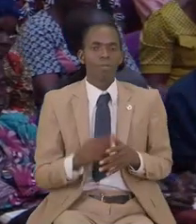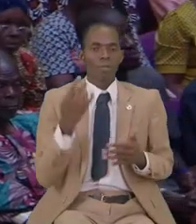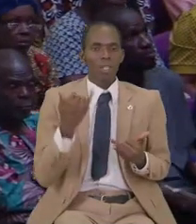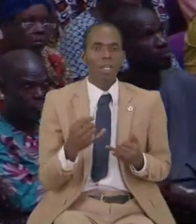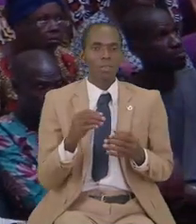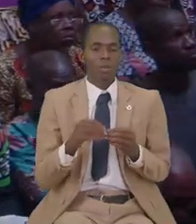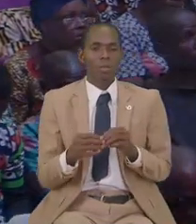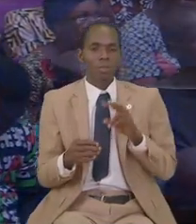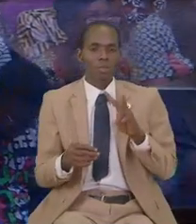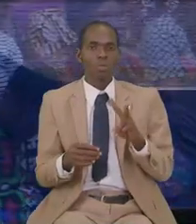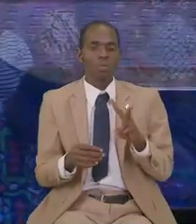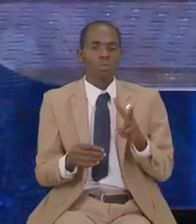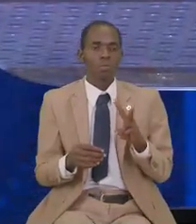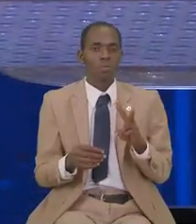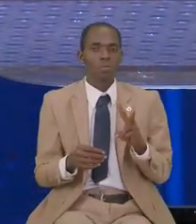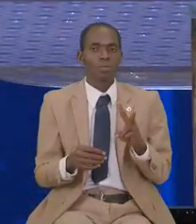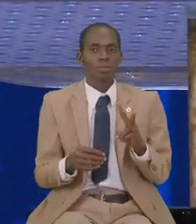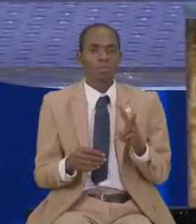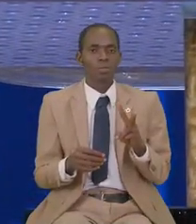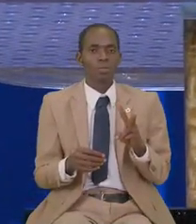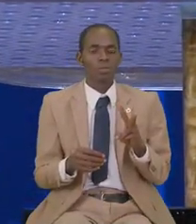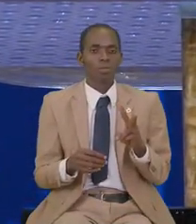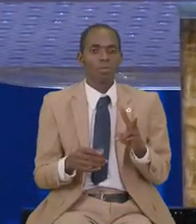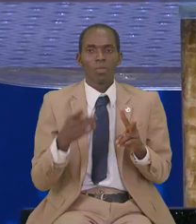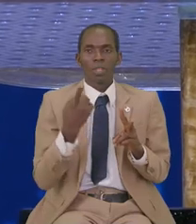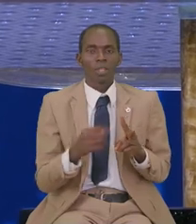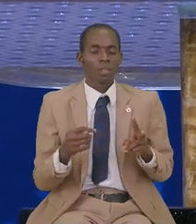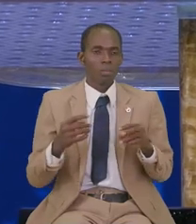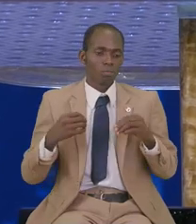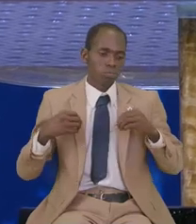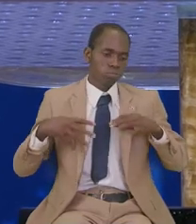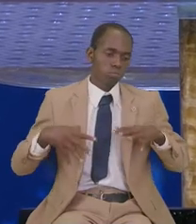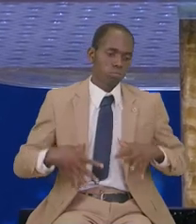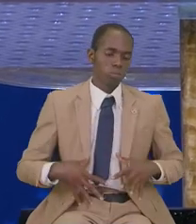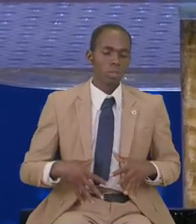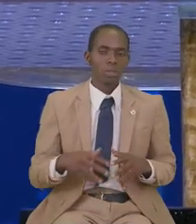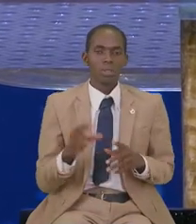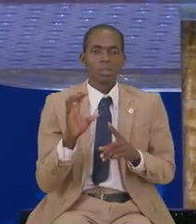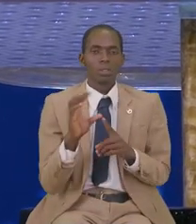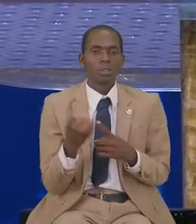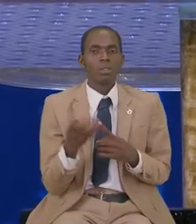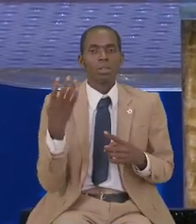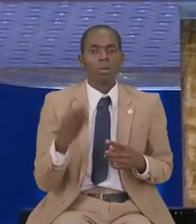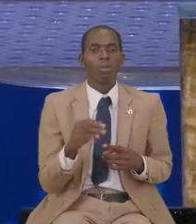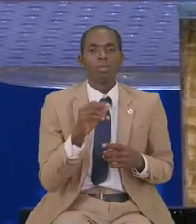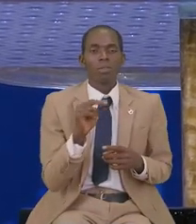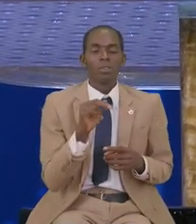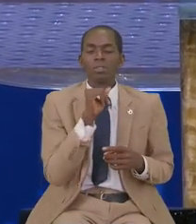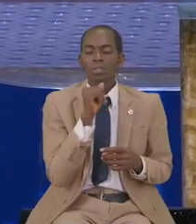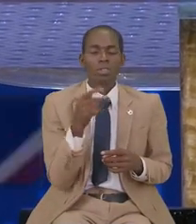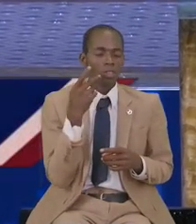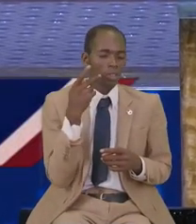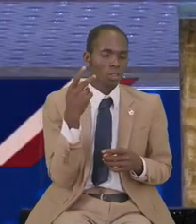two there. Number two there is the perplexing condition of an unseen period.